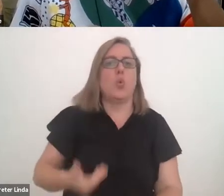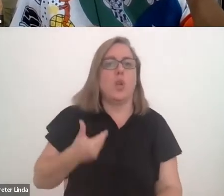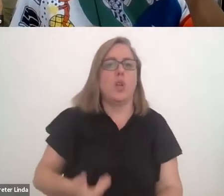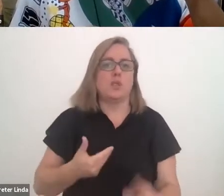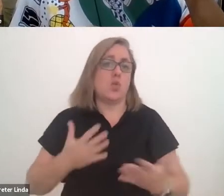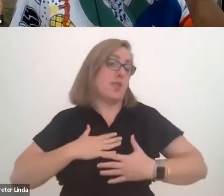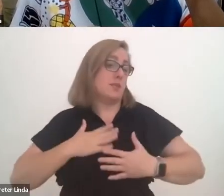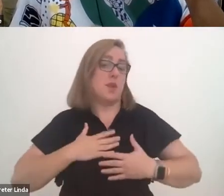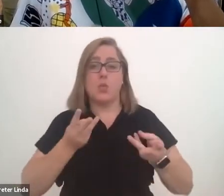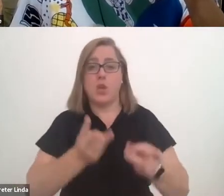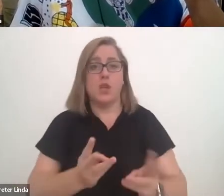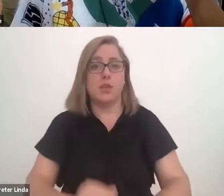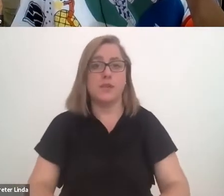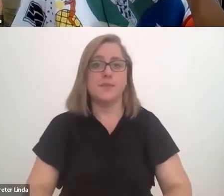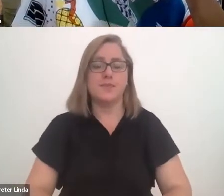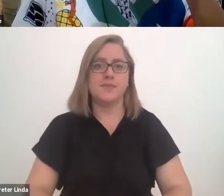I take.